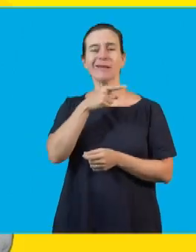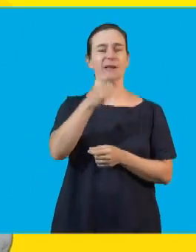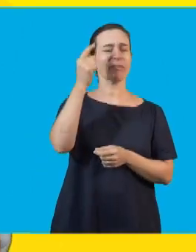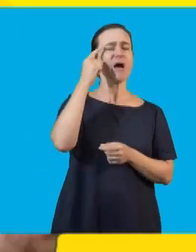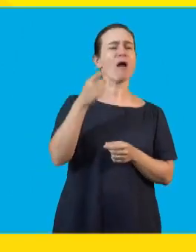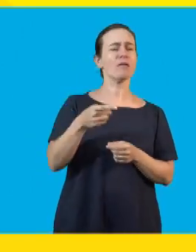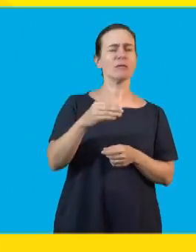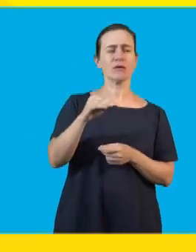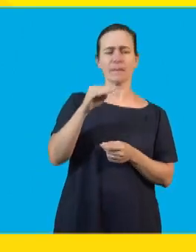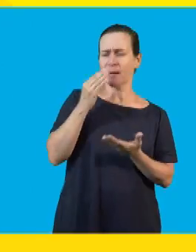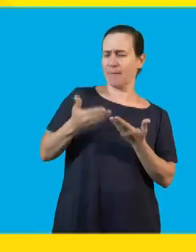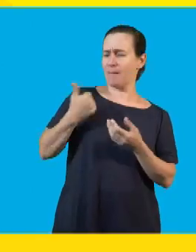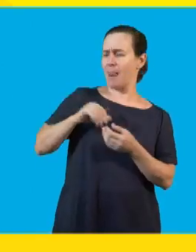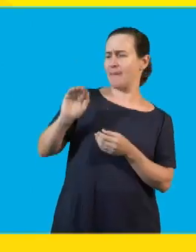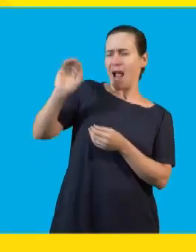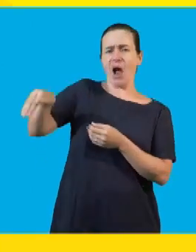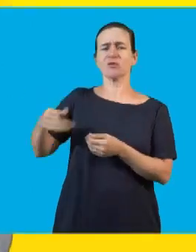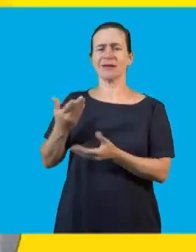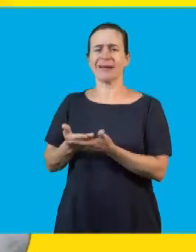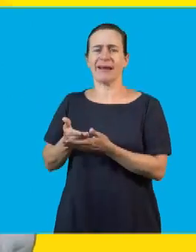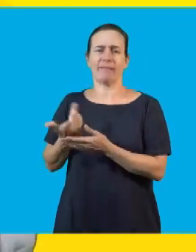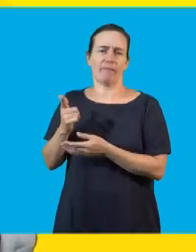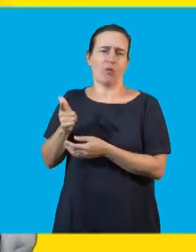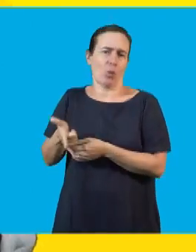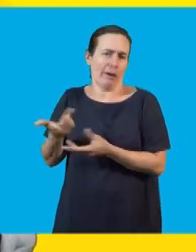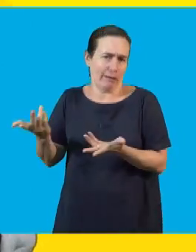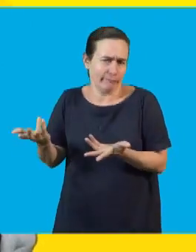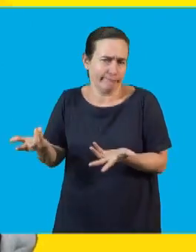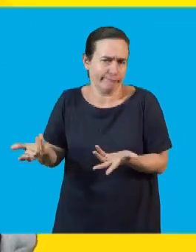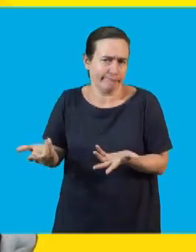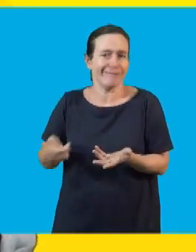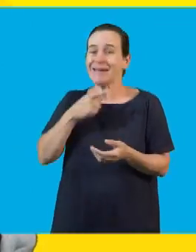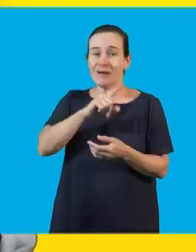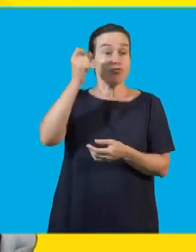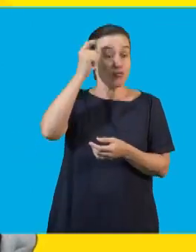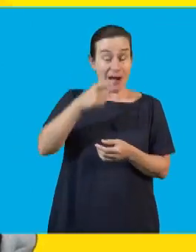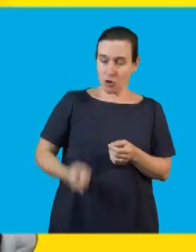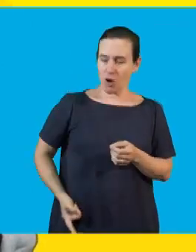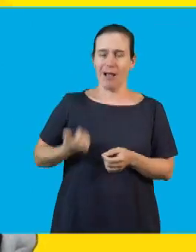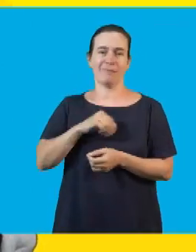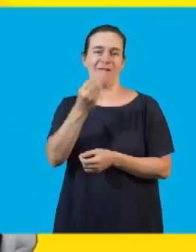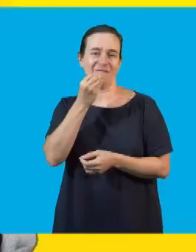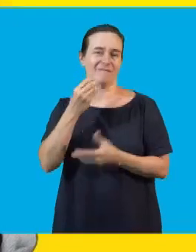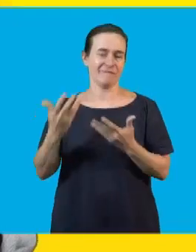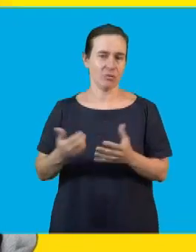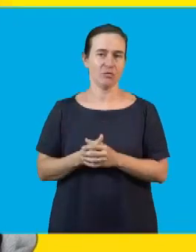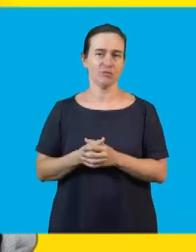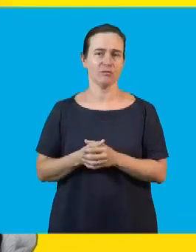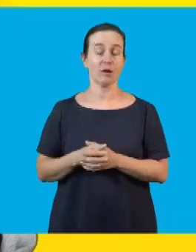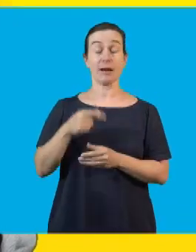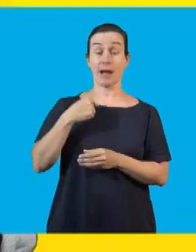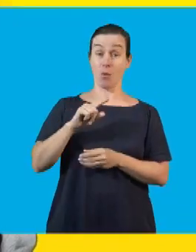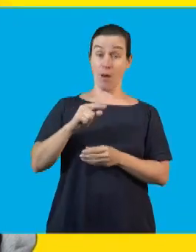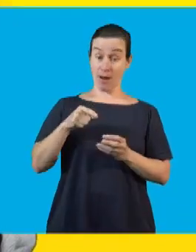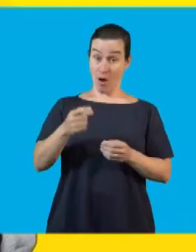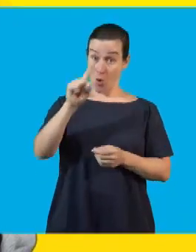all right? So that he could relieve himself instead of him feeding the dog again. So remember, we're looking at feeling words.